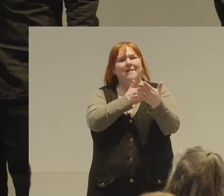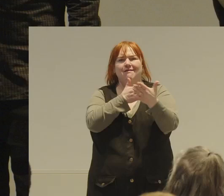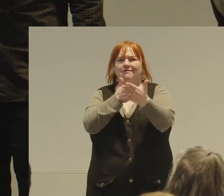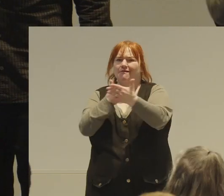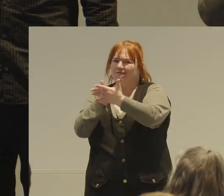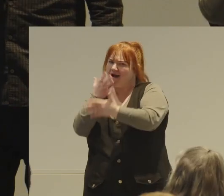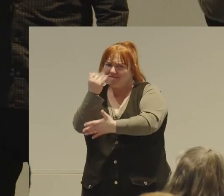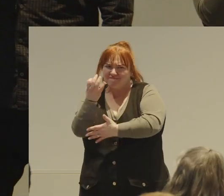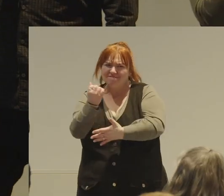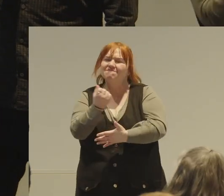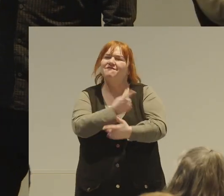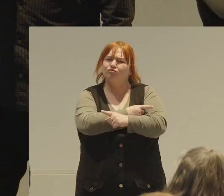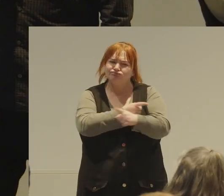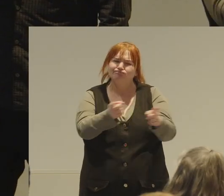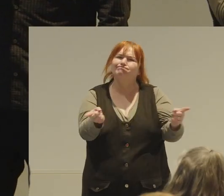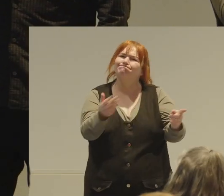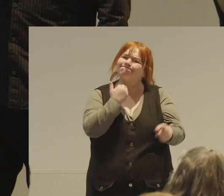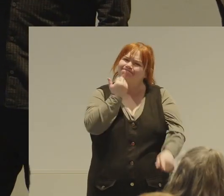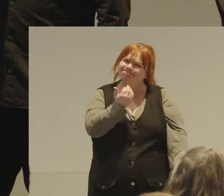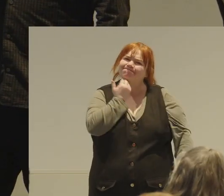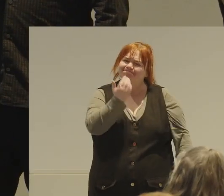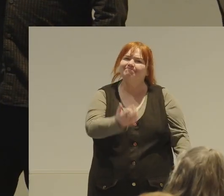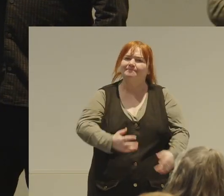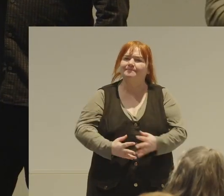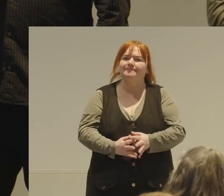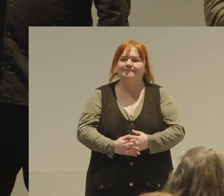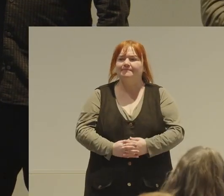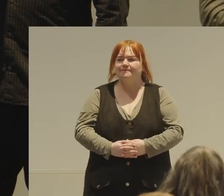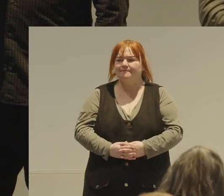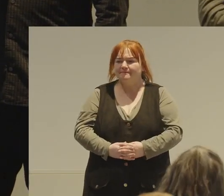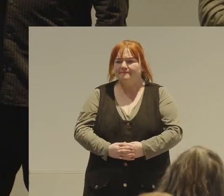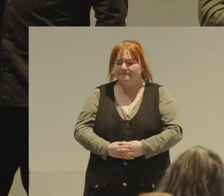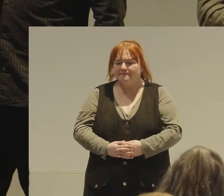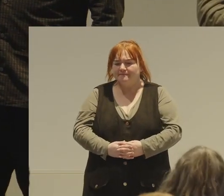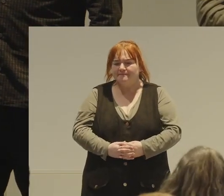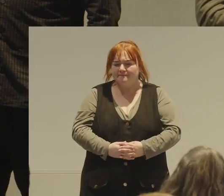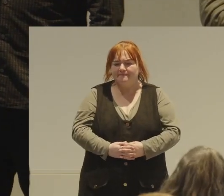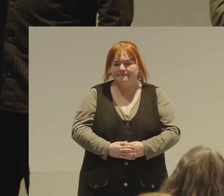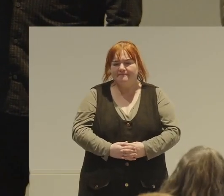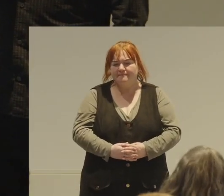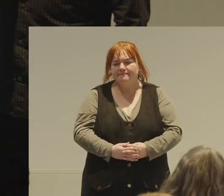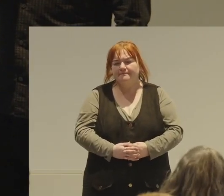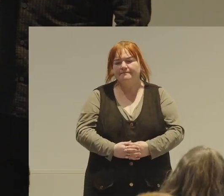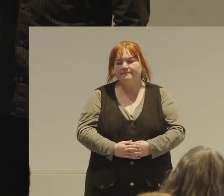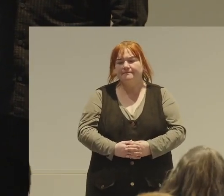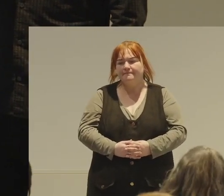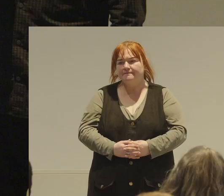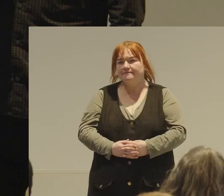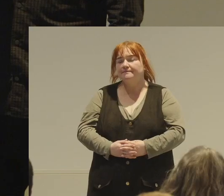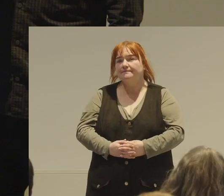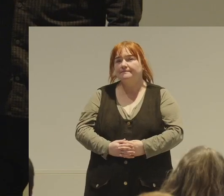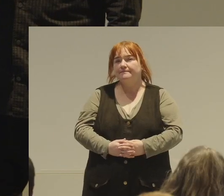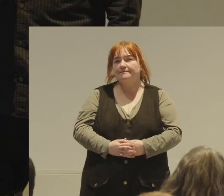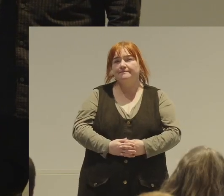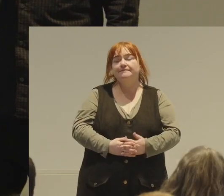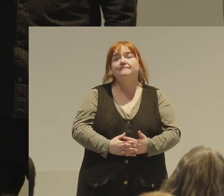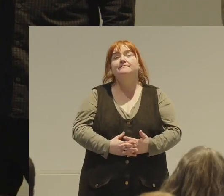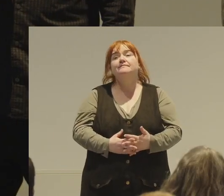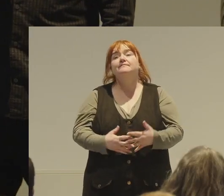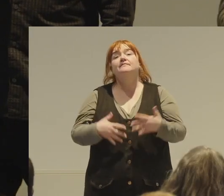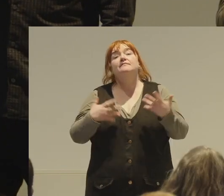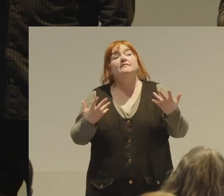along that as well, and just and even with